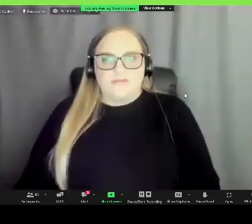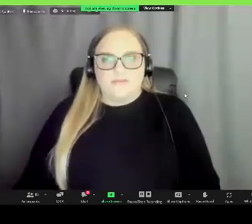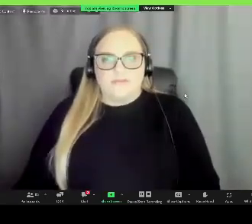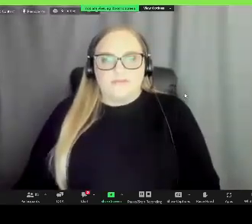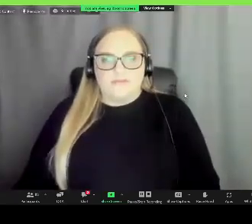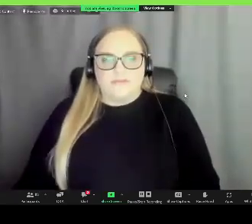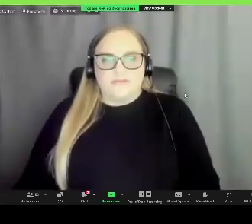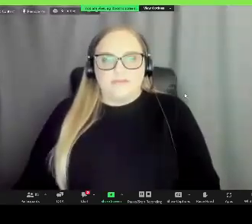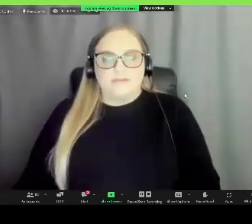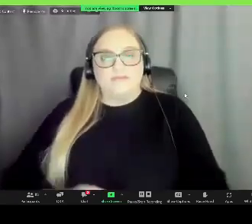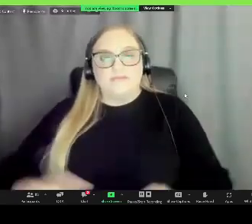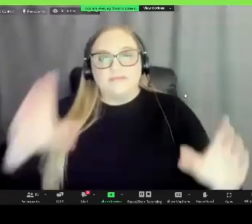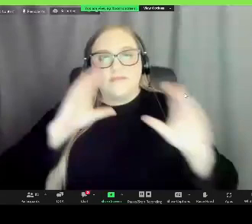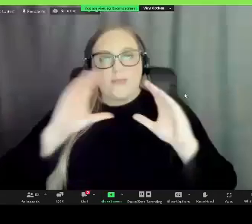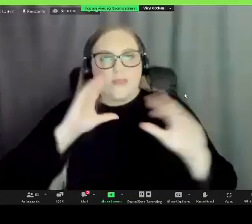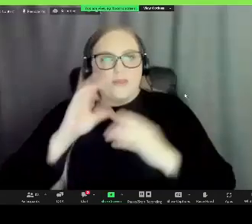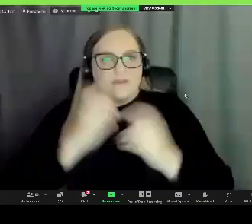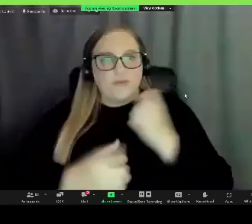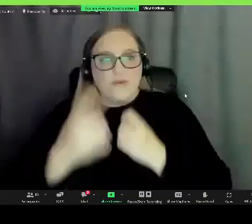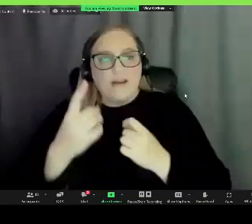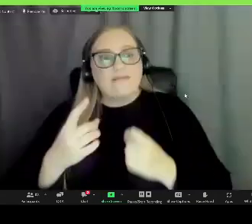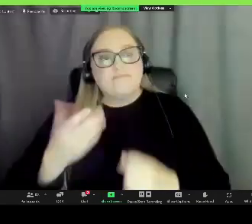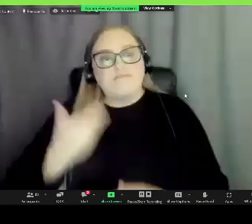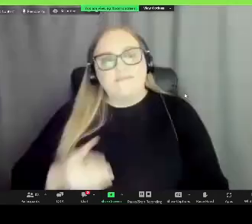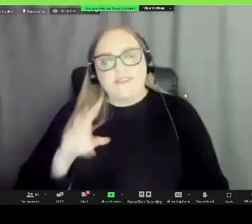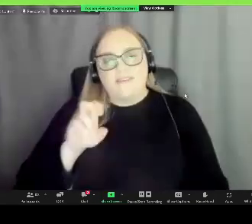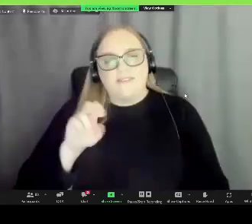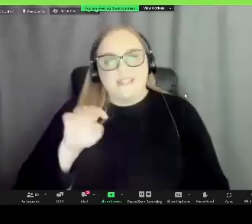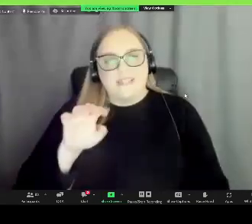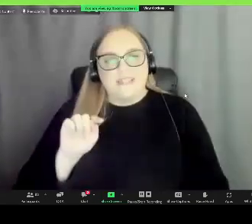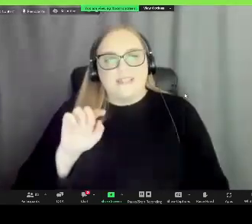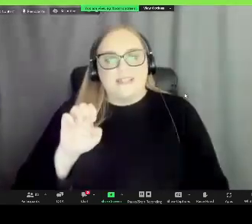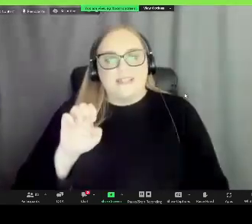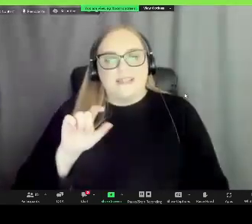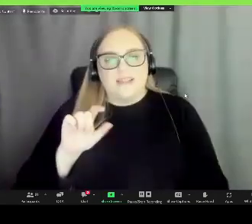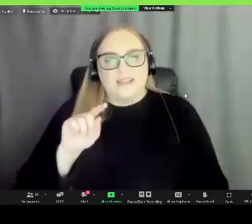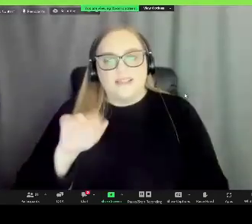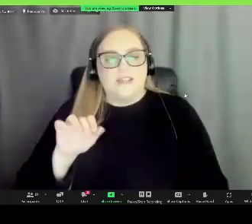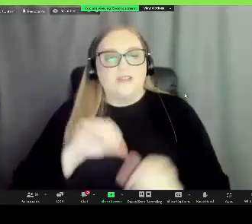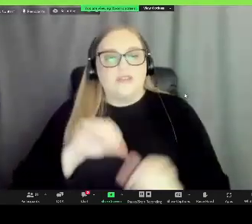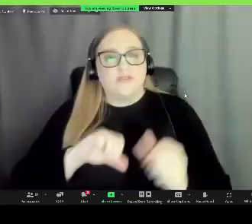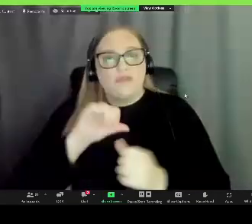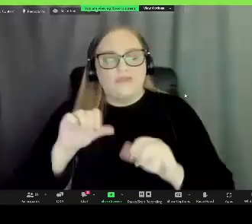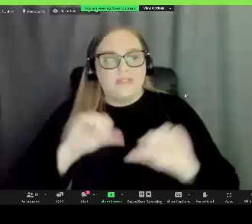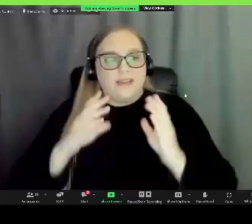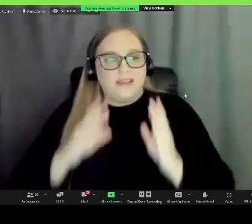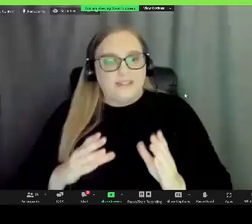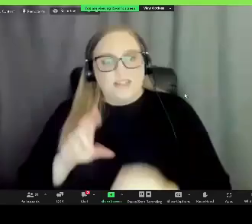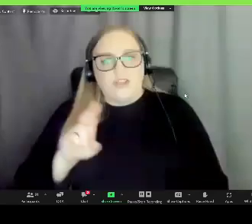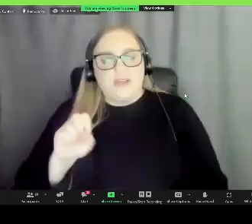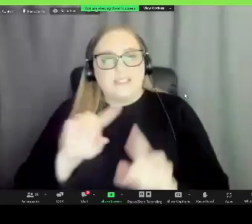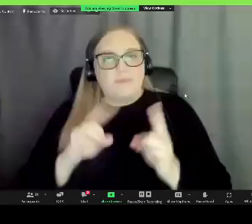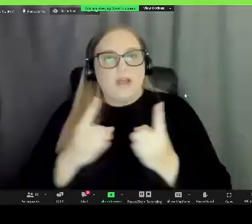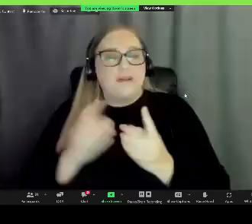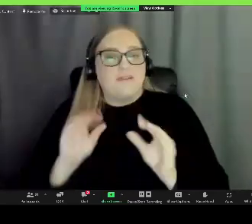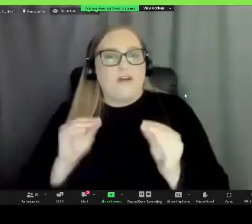All right. Hello, everyone. I'm Vincent Iolenti, a social scientist at the U.S. Department of Energy's Office of Integrated